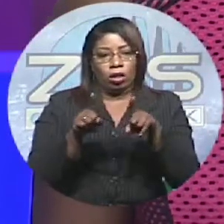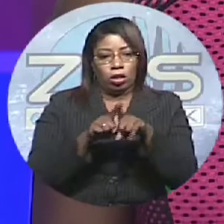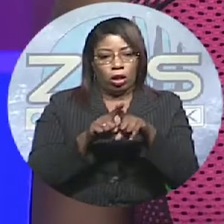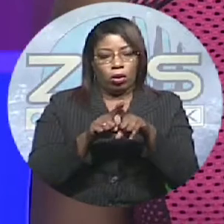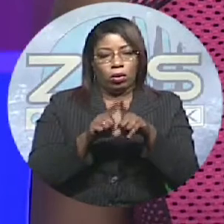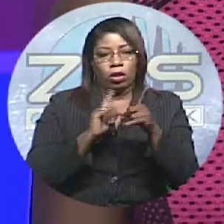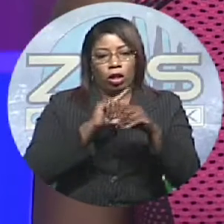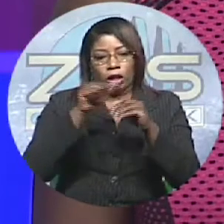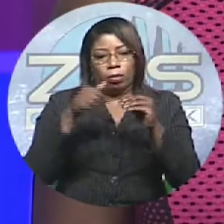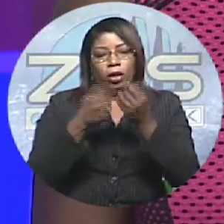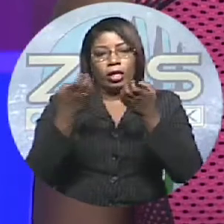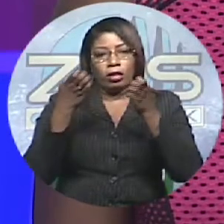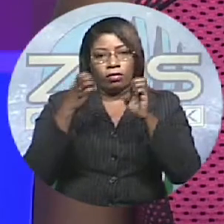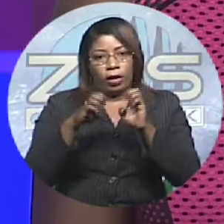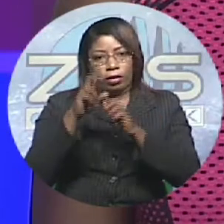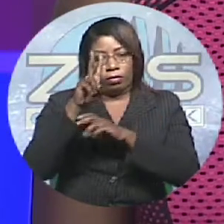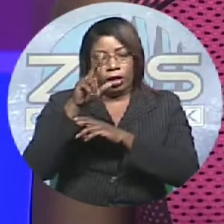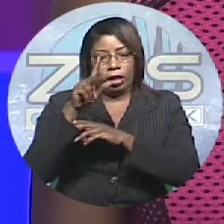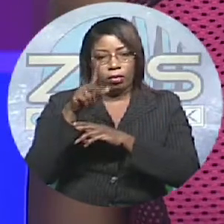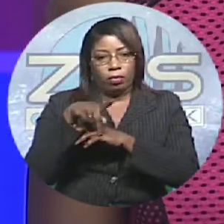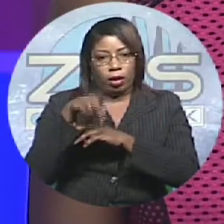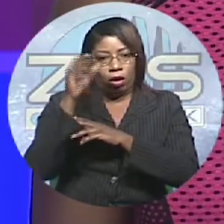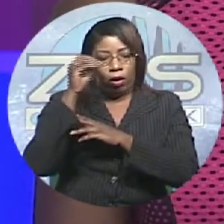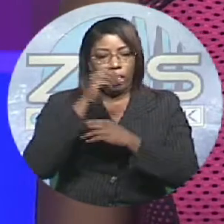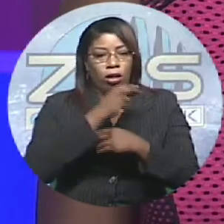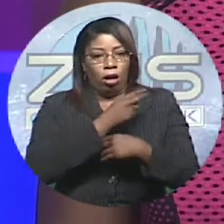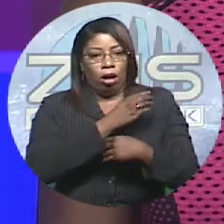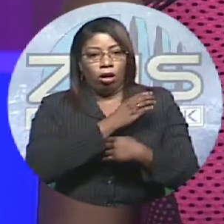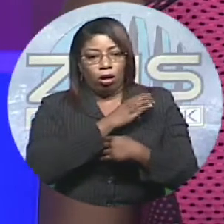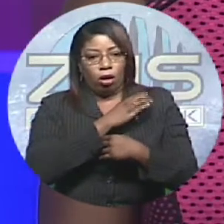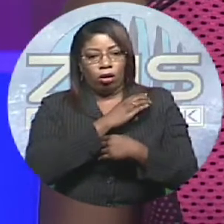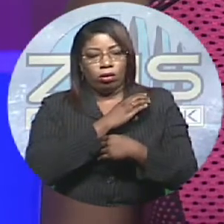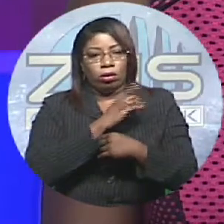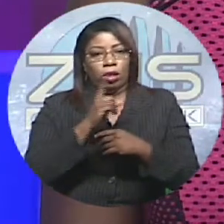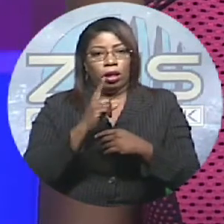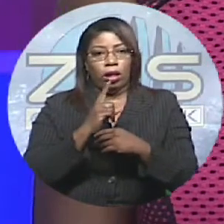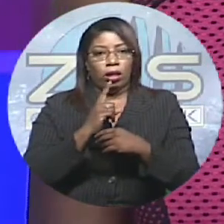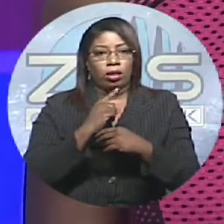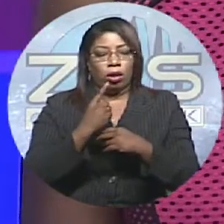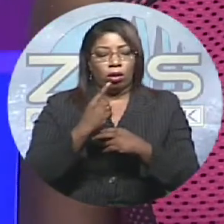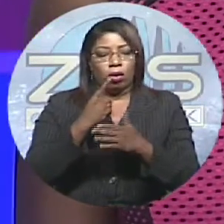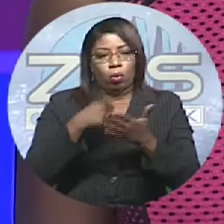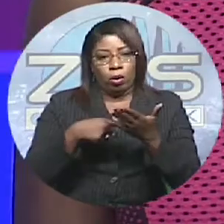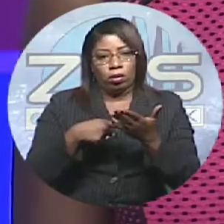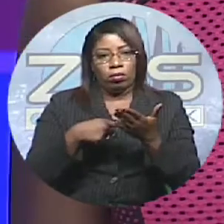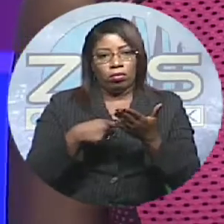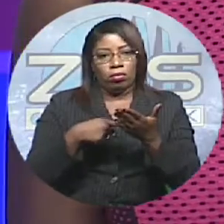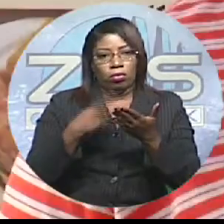was Association Vice President Rohan Kerr. He gave us an idea of what we can expect.